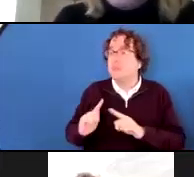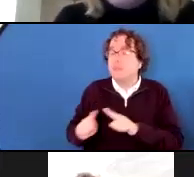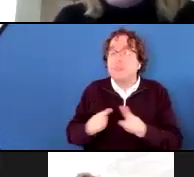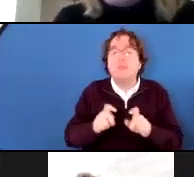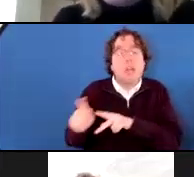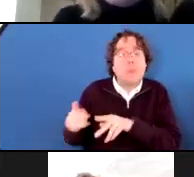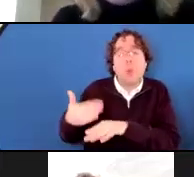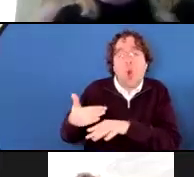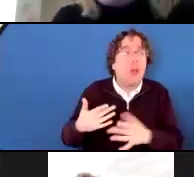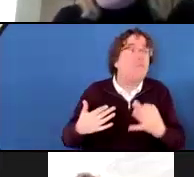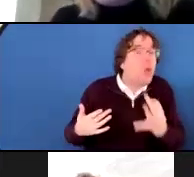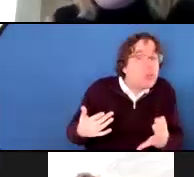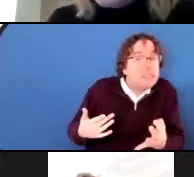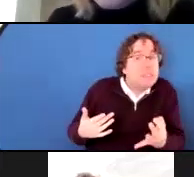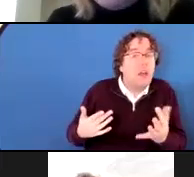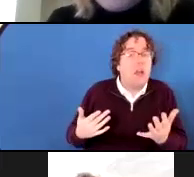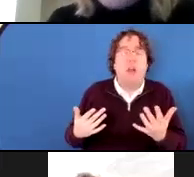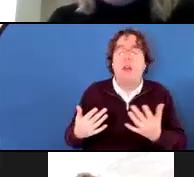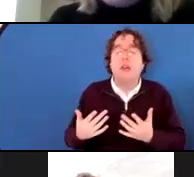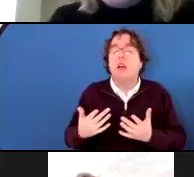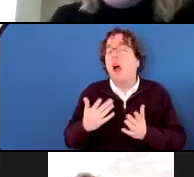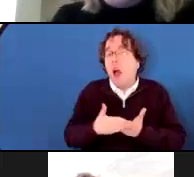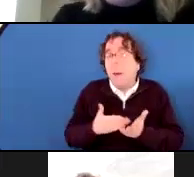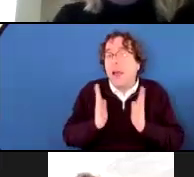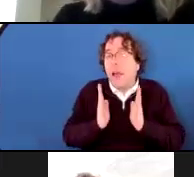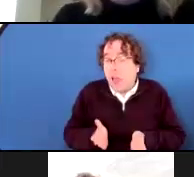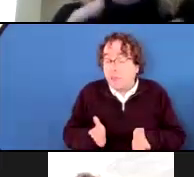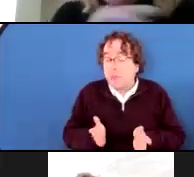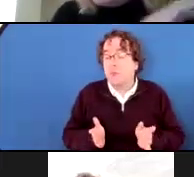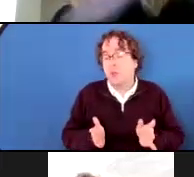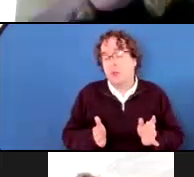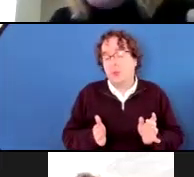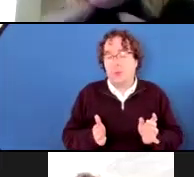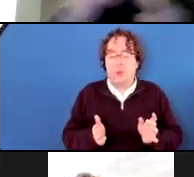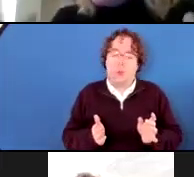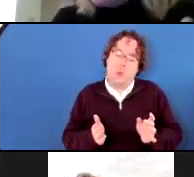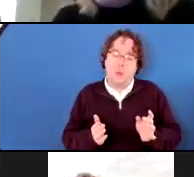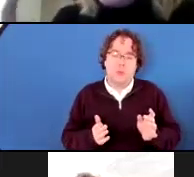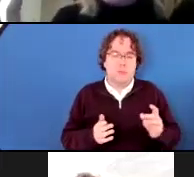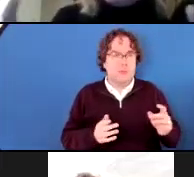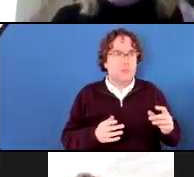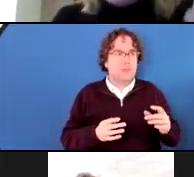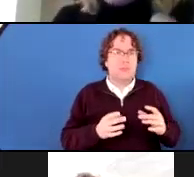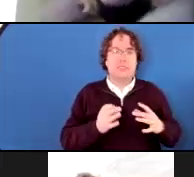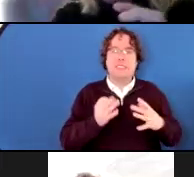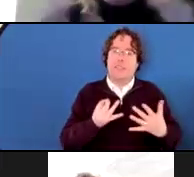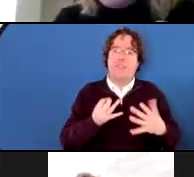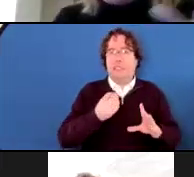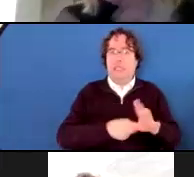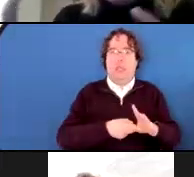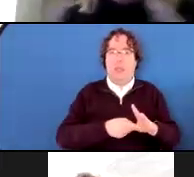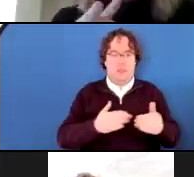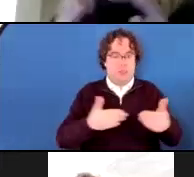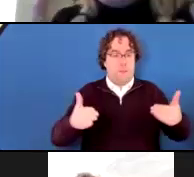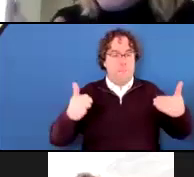voluntary experience, and it doesn't necessarily have to be a linear journey of experience. It can come from